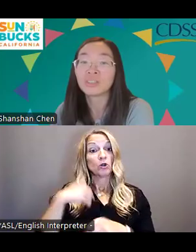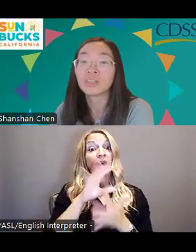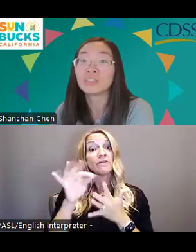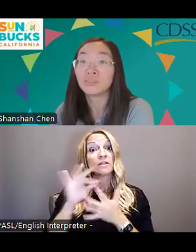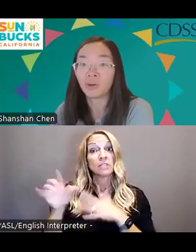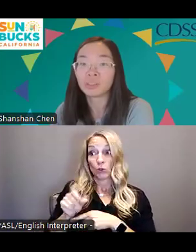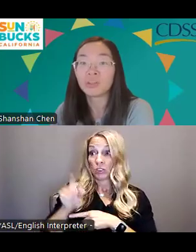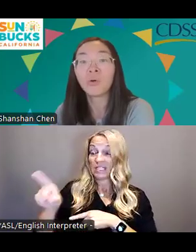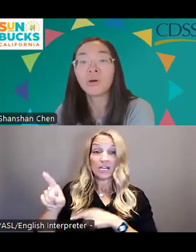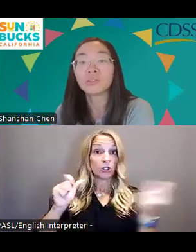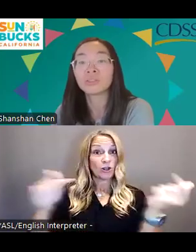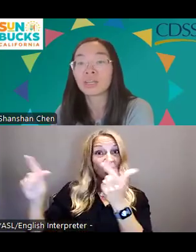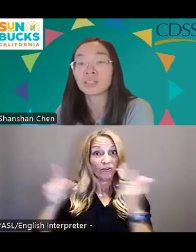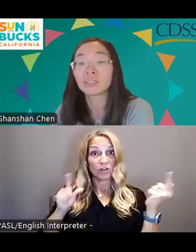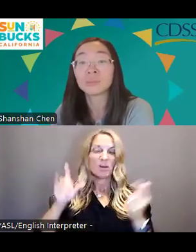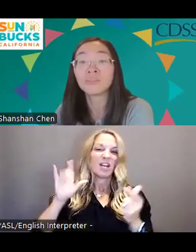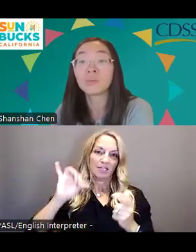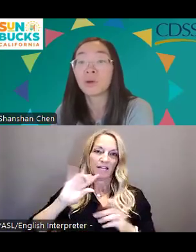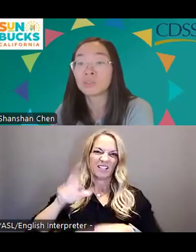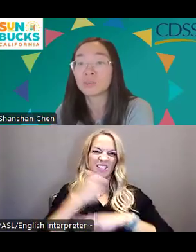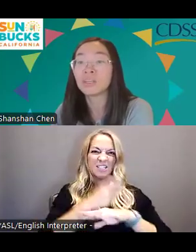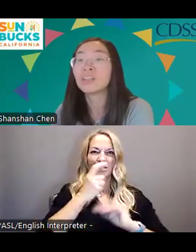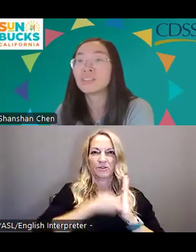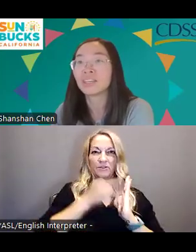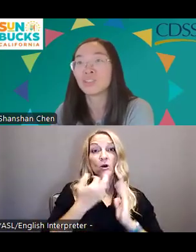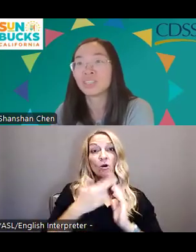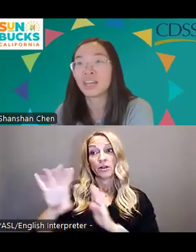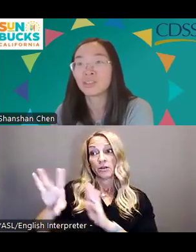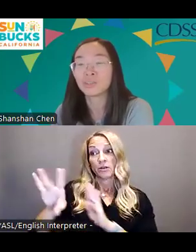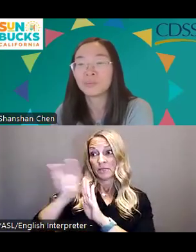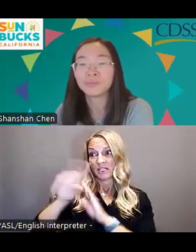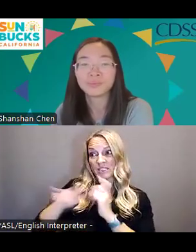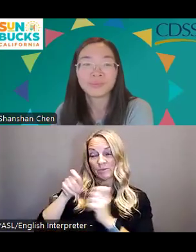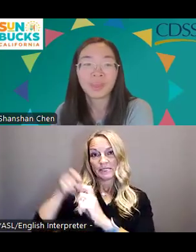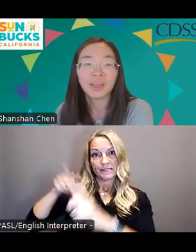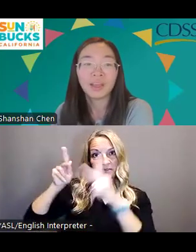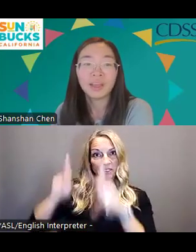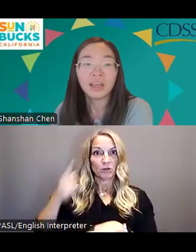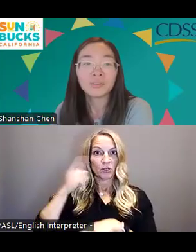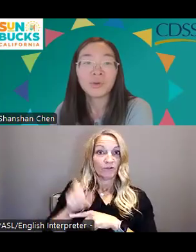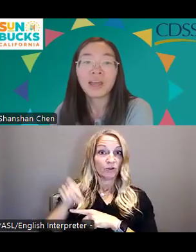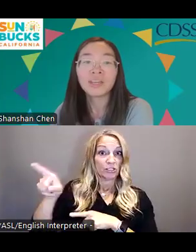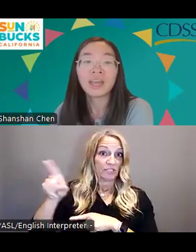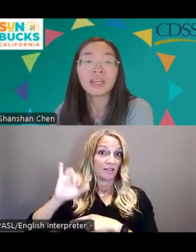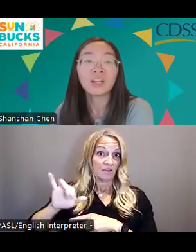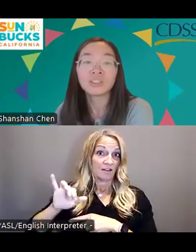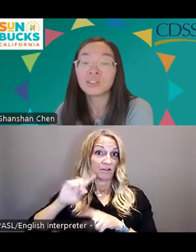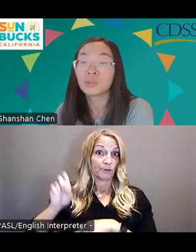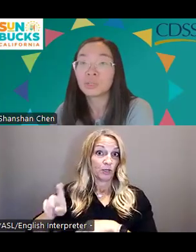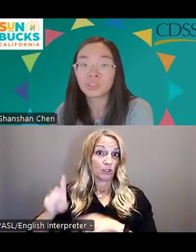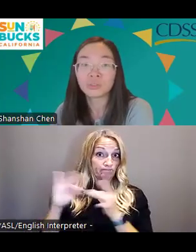which is the default, or to select a specific participant to send your chat to. If you're having